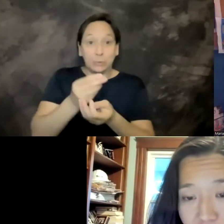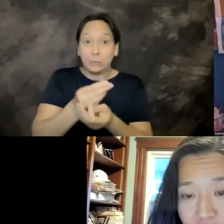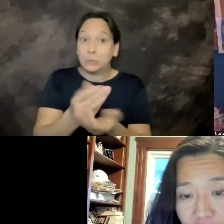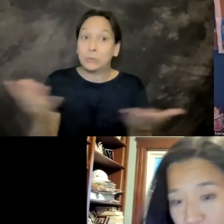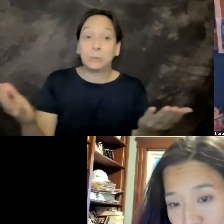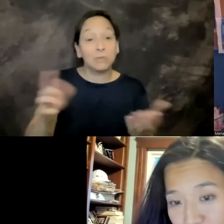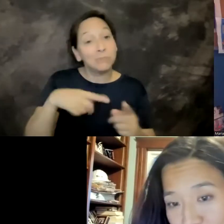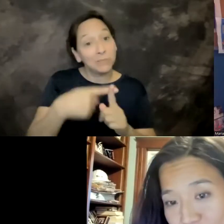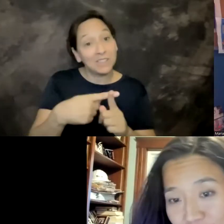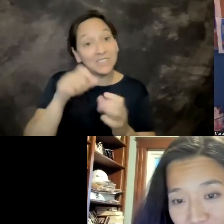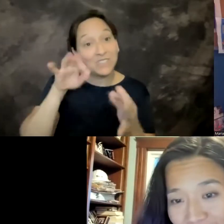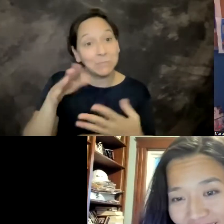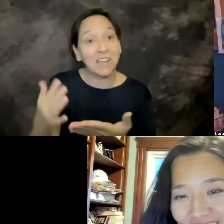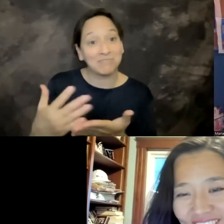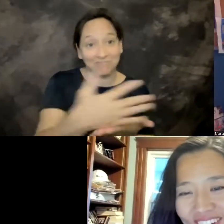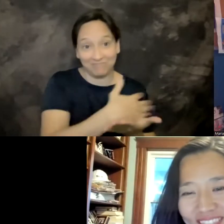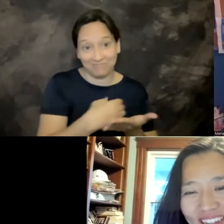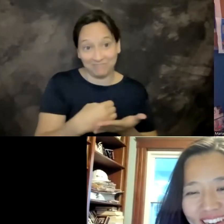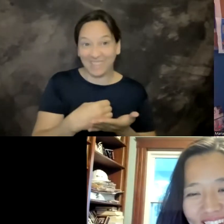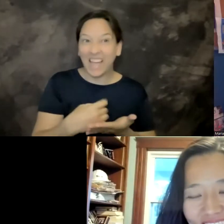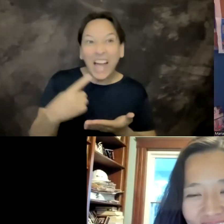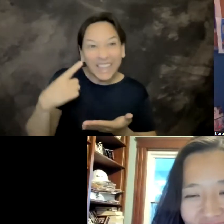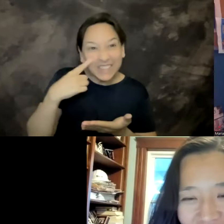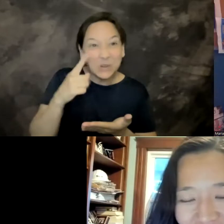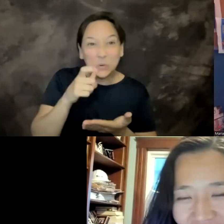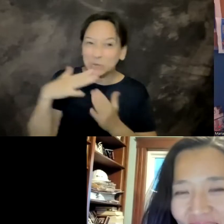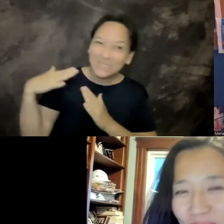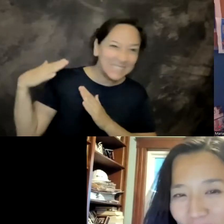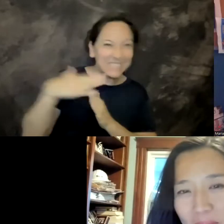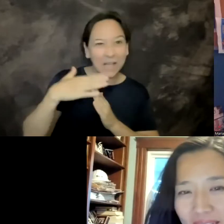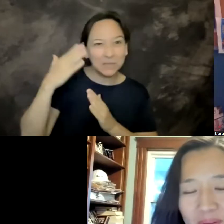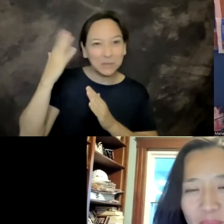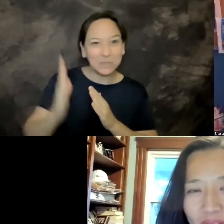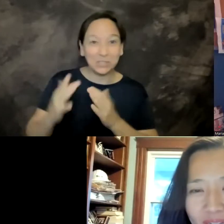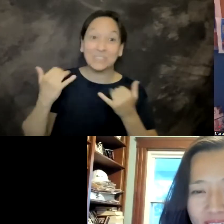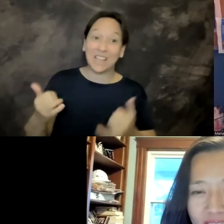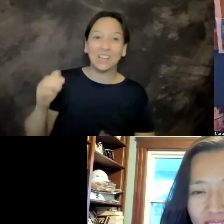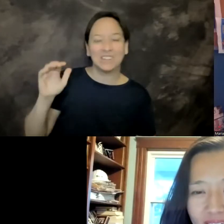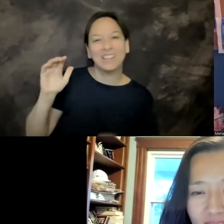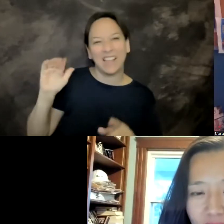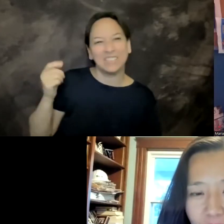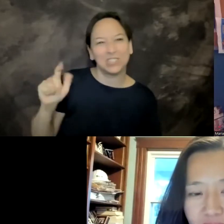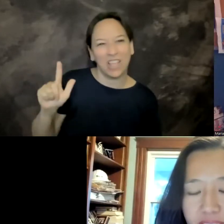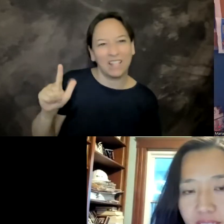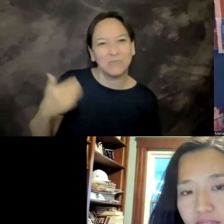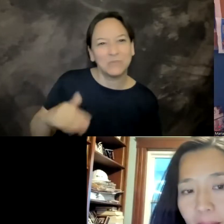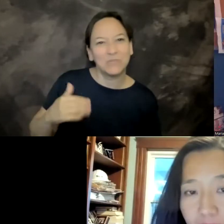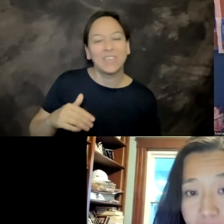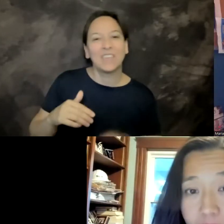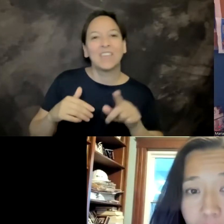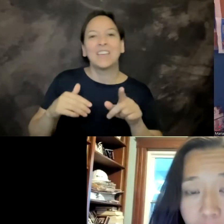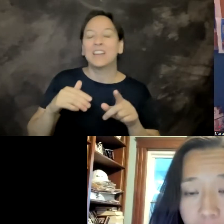honor is Angel today, who has been our guest of honor at many, many events lately, representing